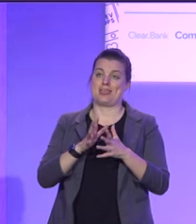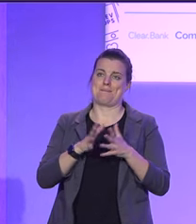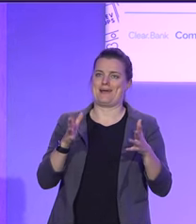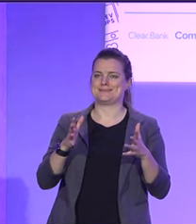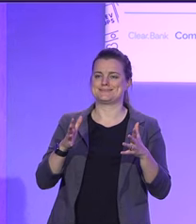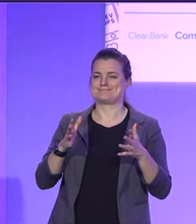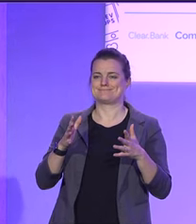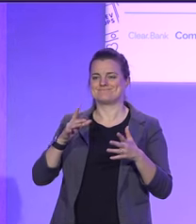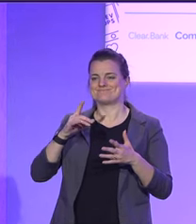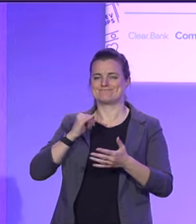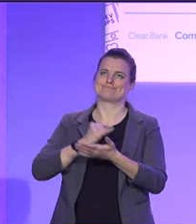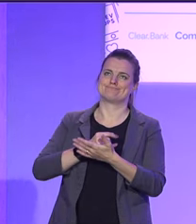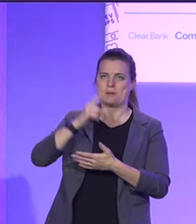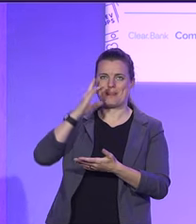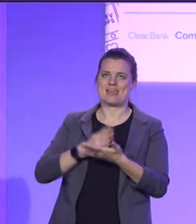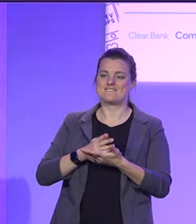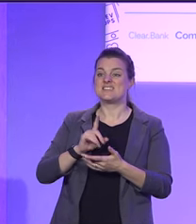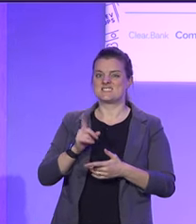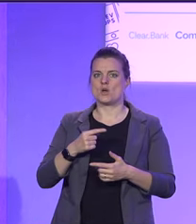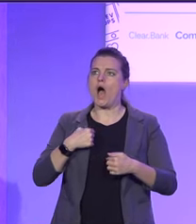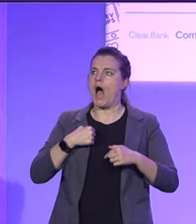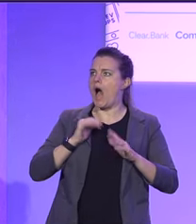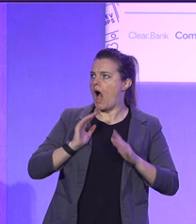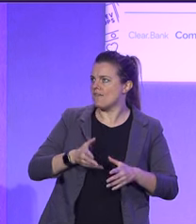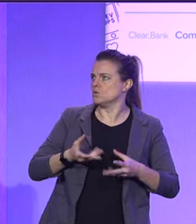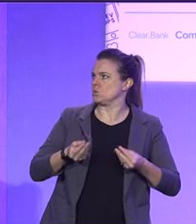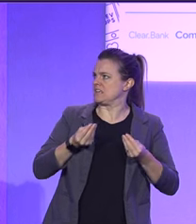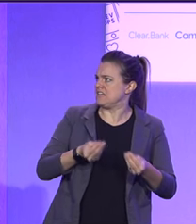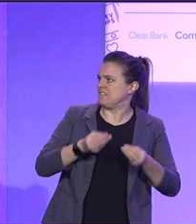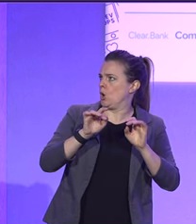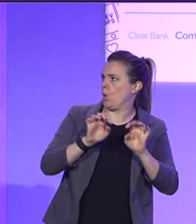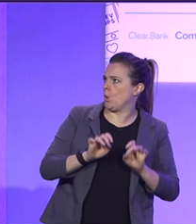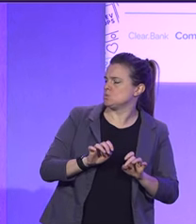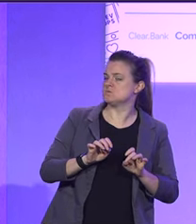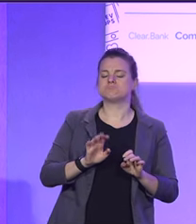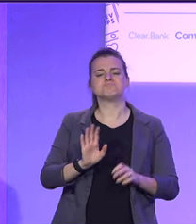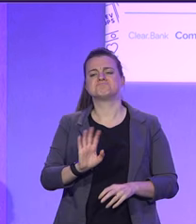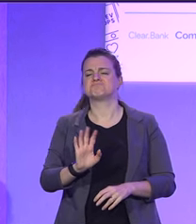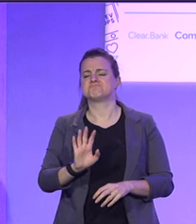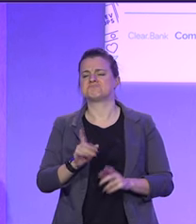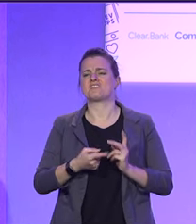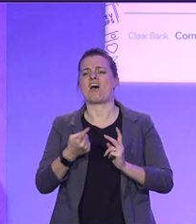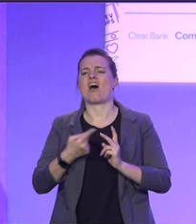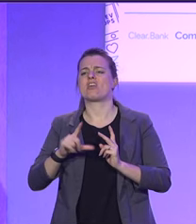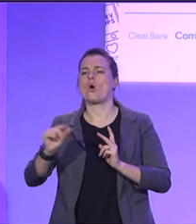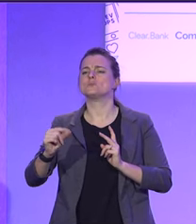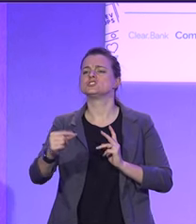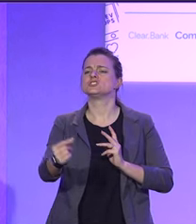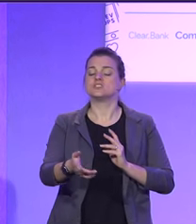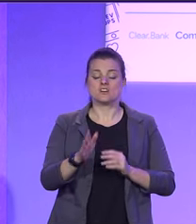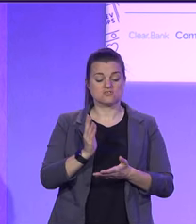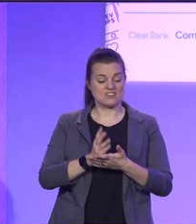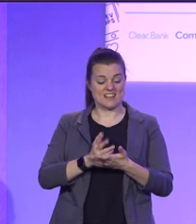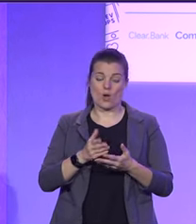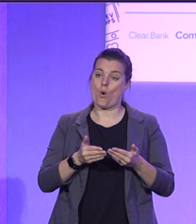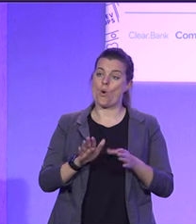that you do not have to always contribute code. Now, you'll actually probably be doing an open source maintainer a lot of help